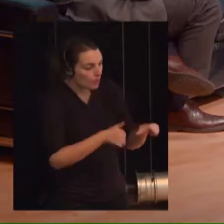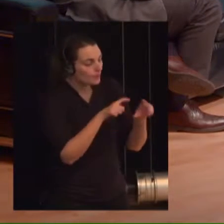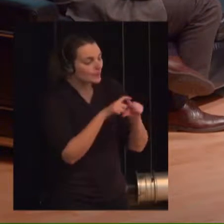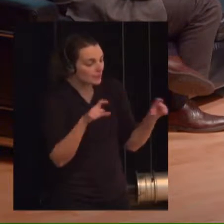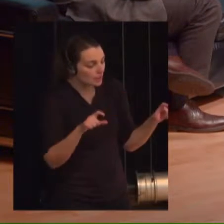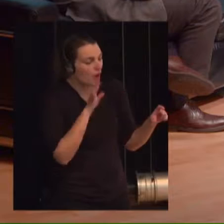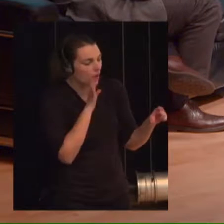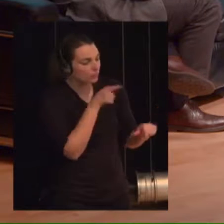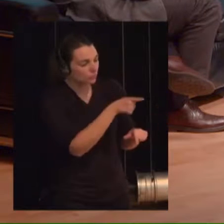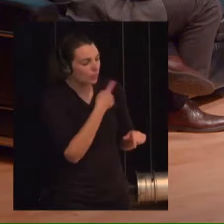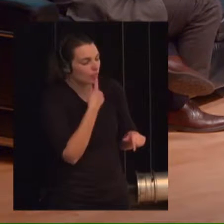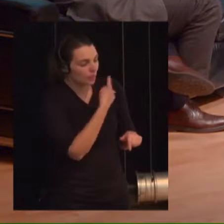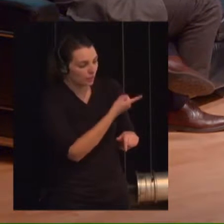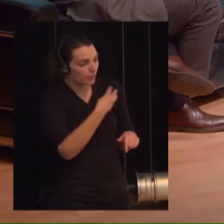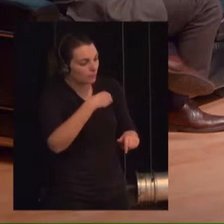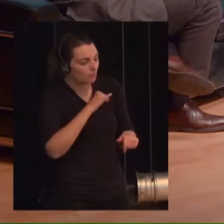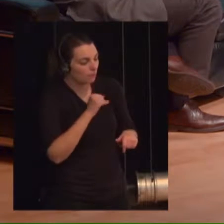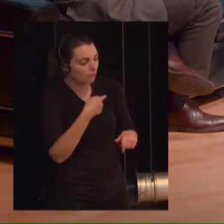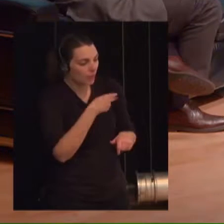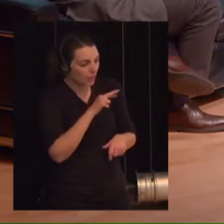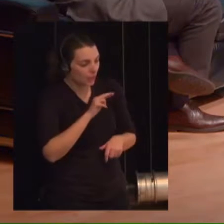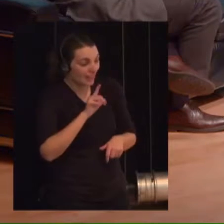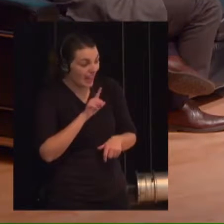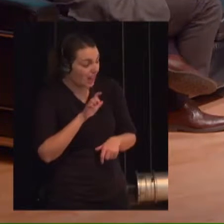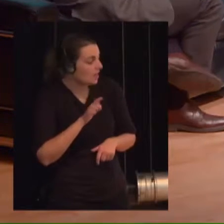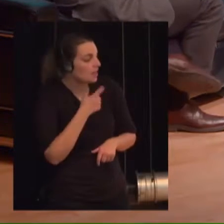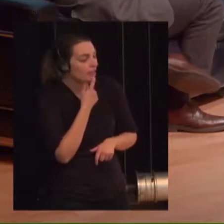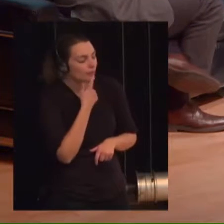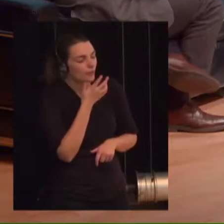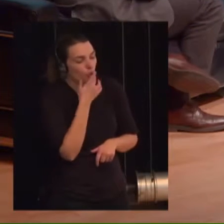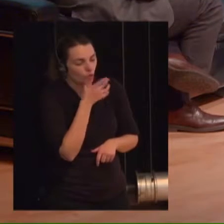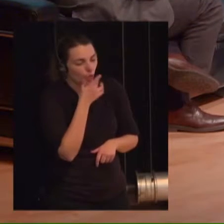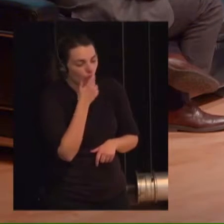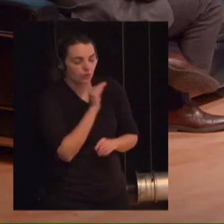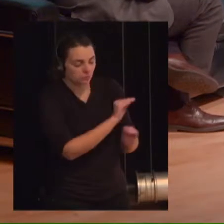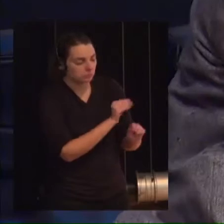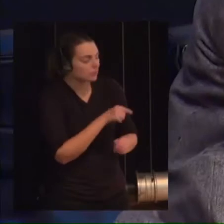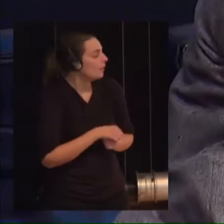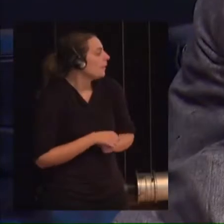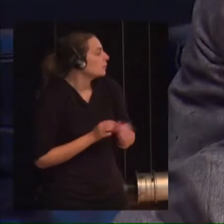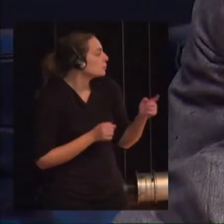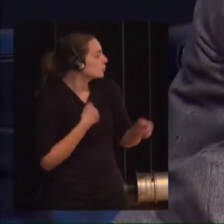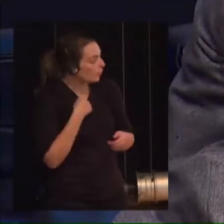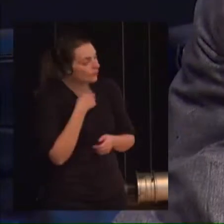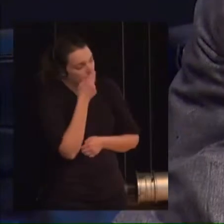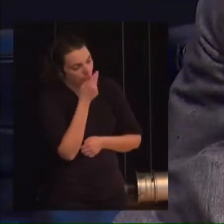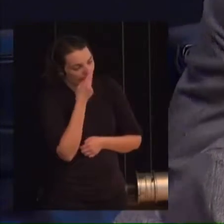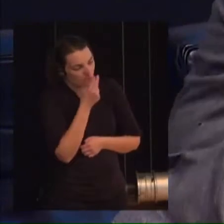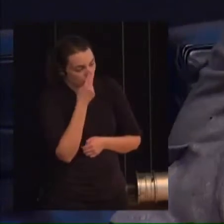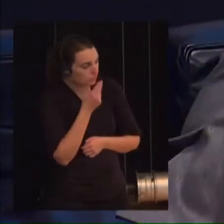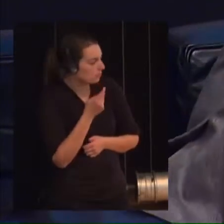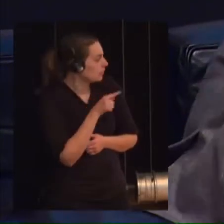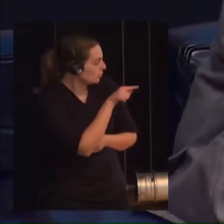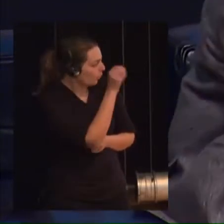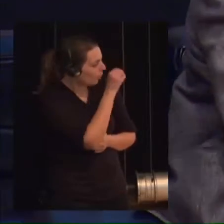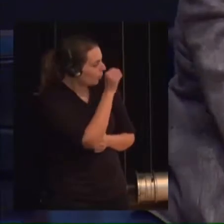well. And I'm very interested on the scrutiny and what are the trade-offs between the, which I think is, but